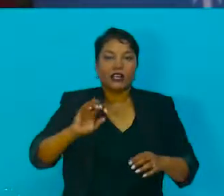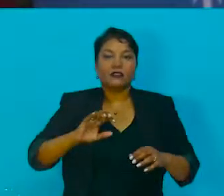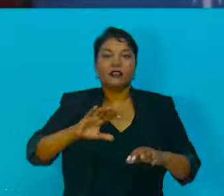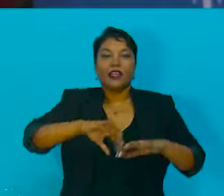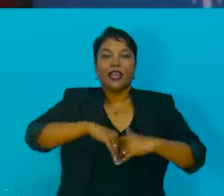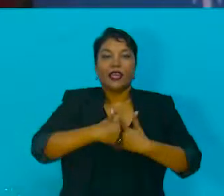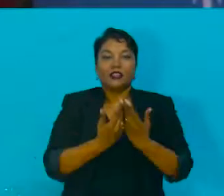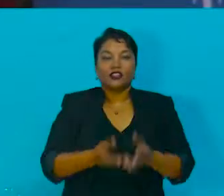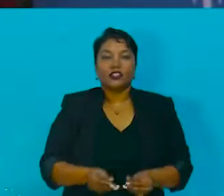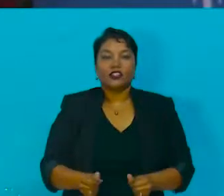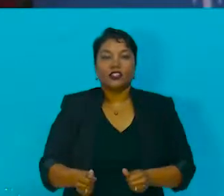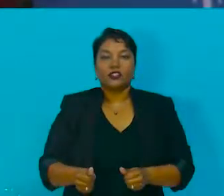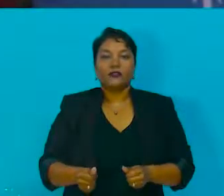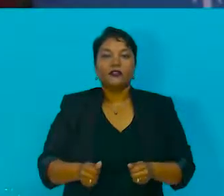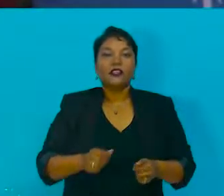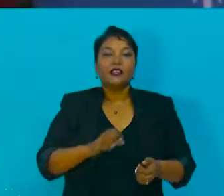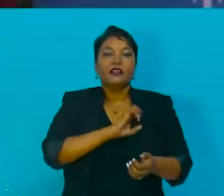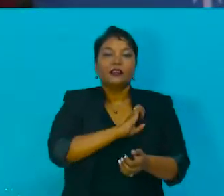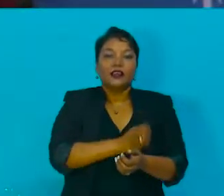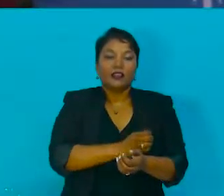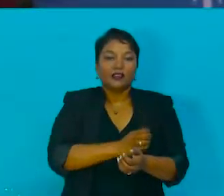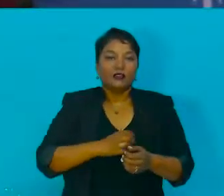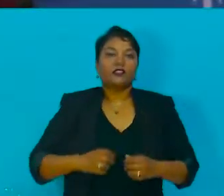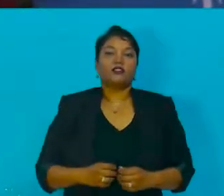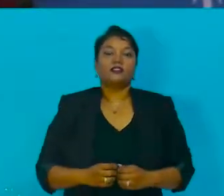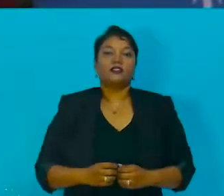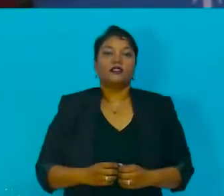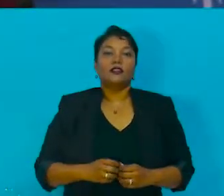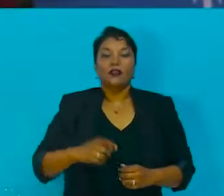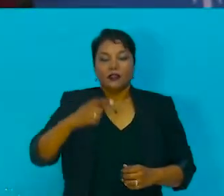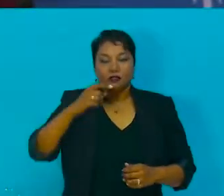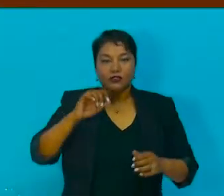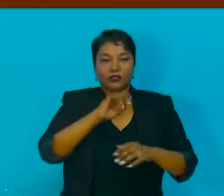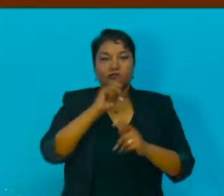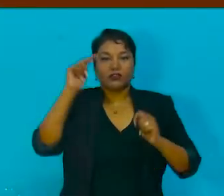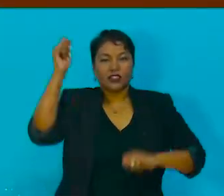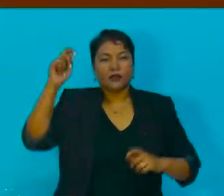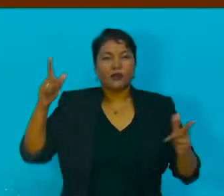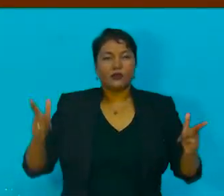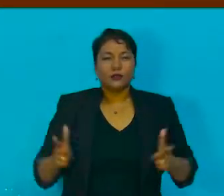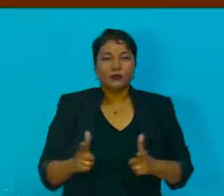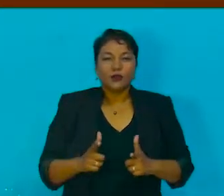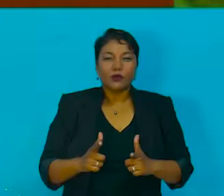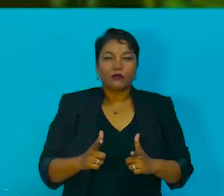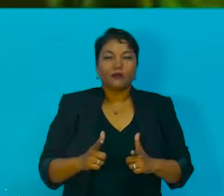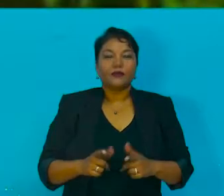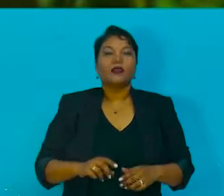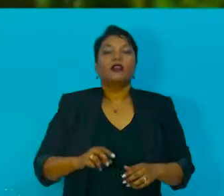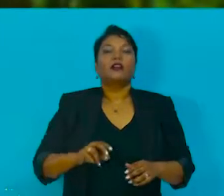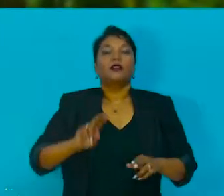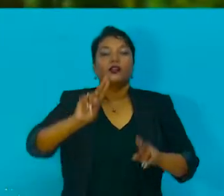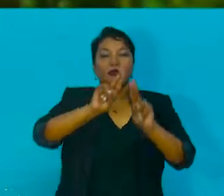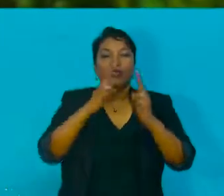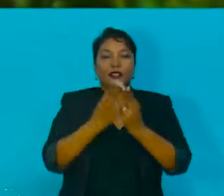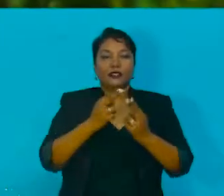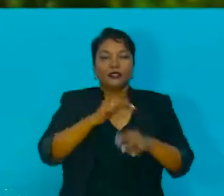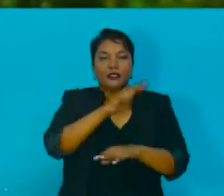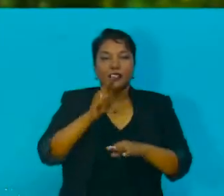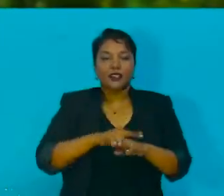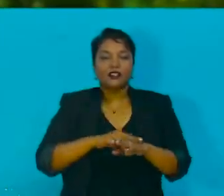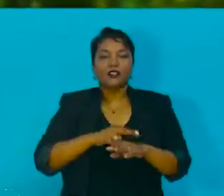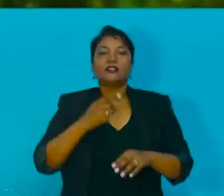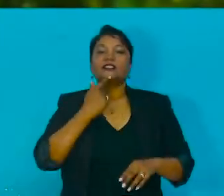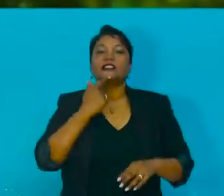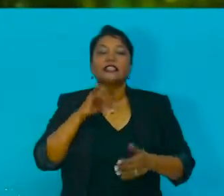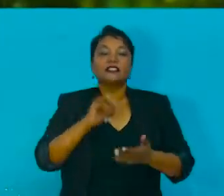heavy industry-based small island economy as is Trinidad and Tobago. The United Nations Statistics Division